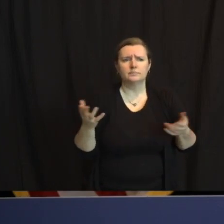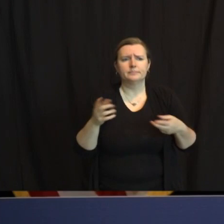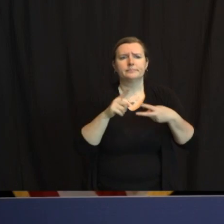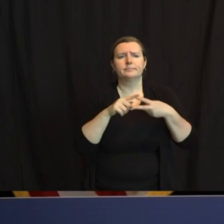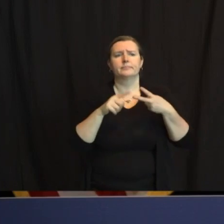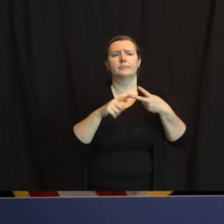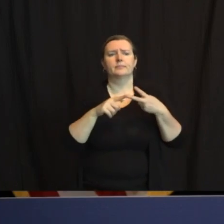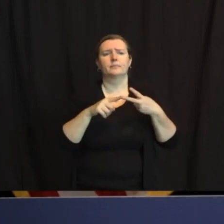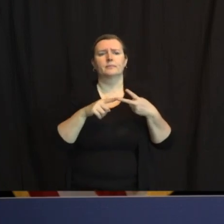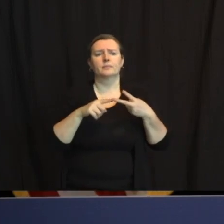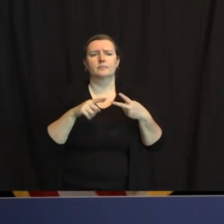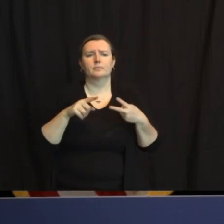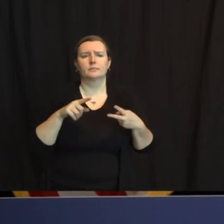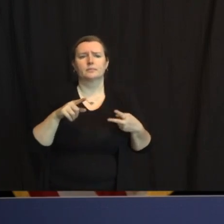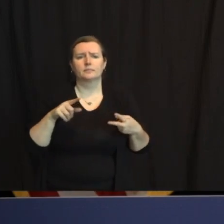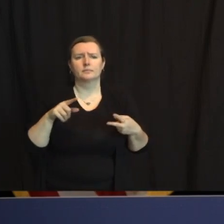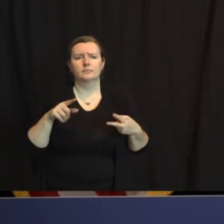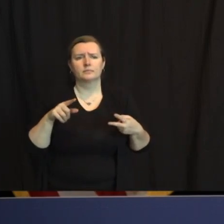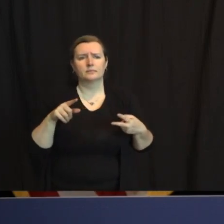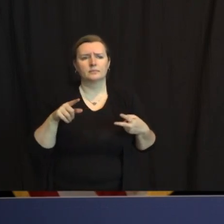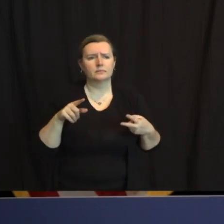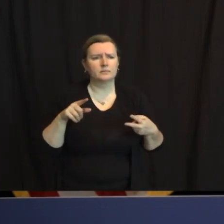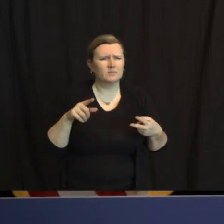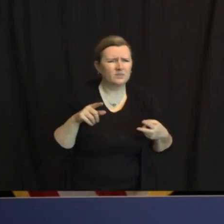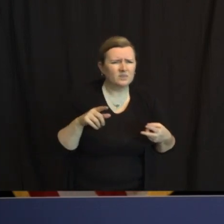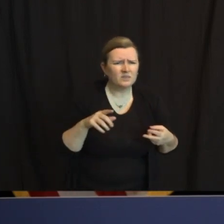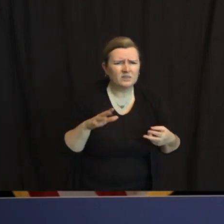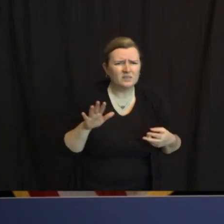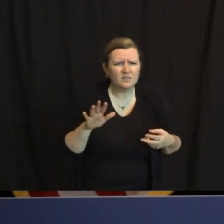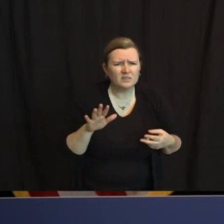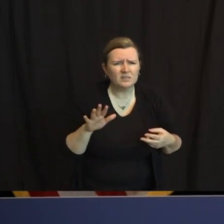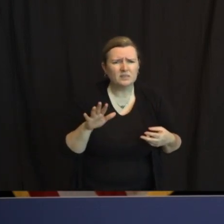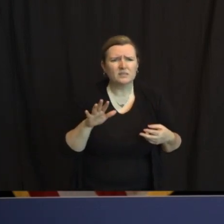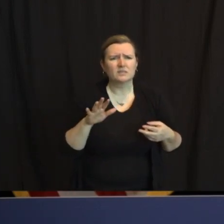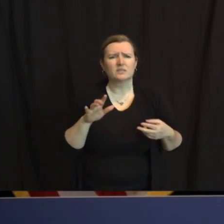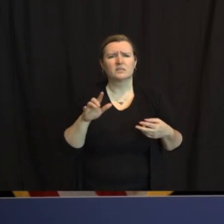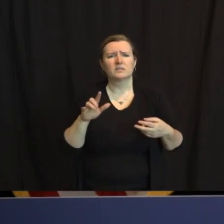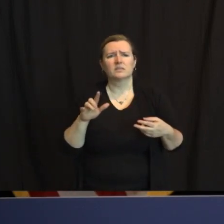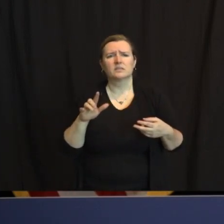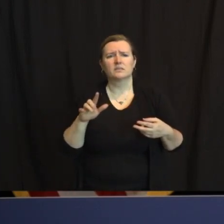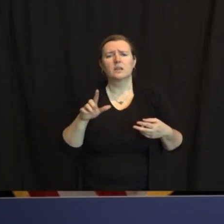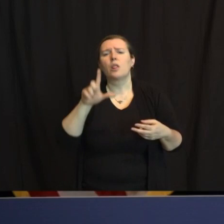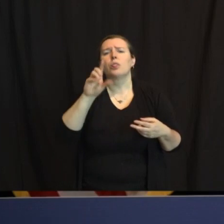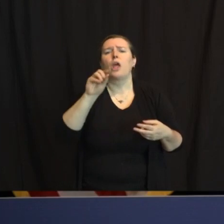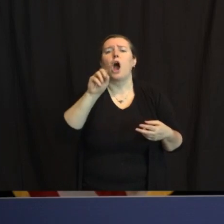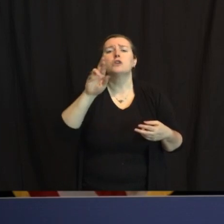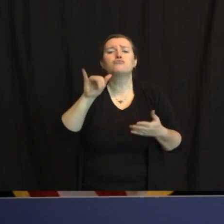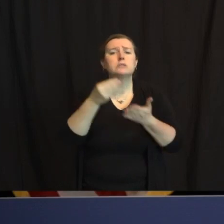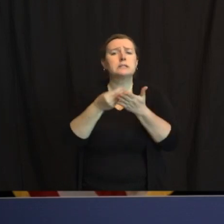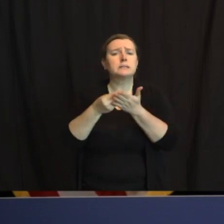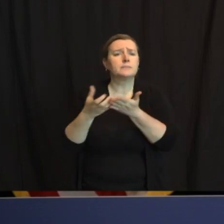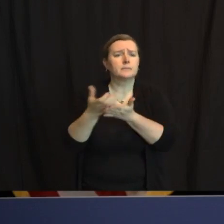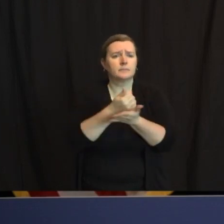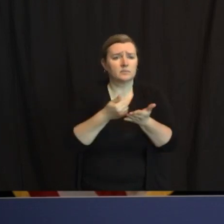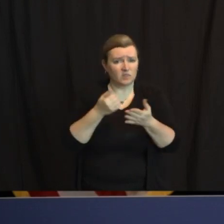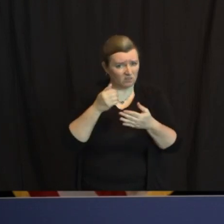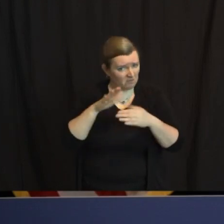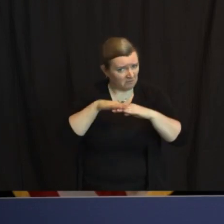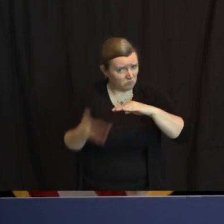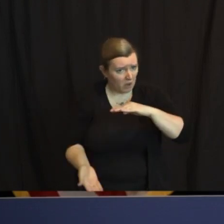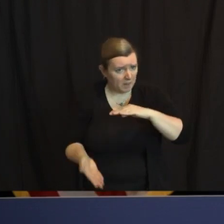how much? Sorry, I missed the second. Which revenue? Specifically if lottery revenues have dropped and by how